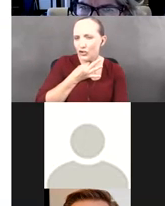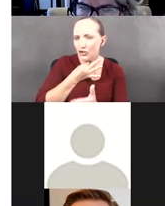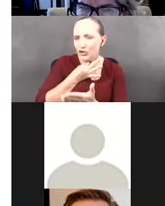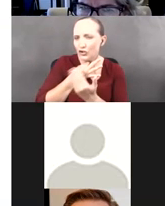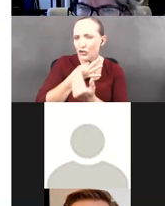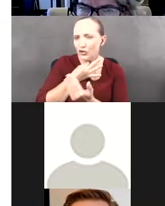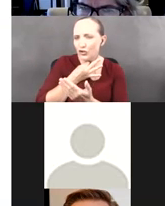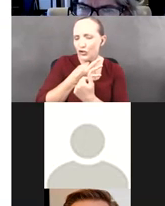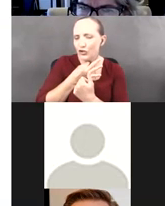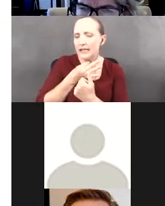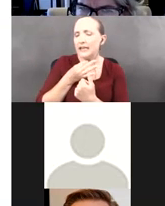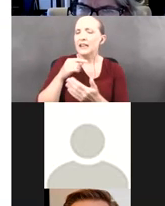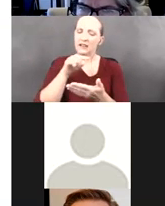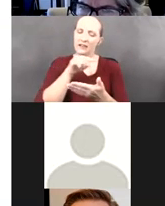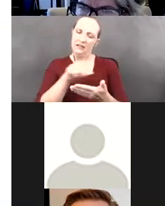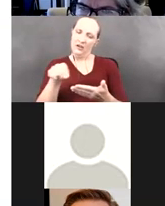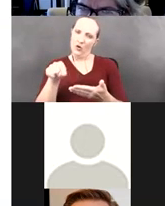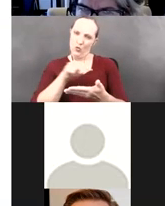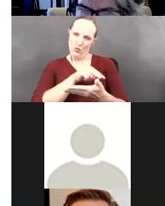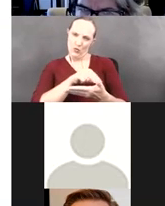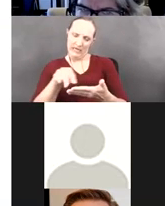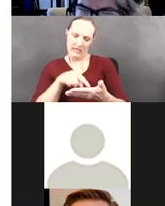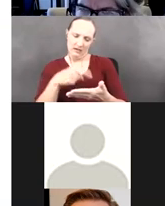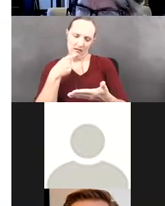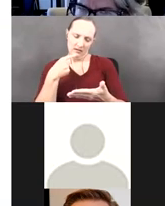The question is it